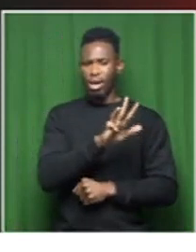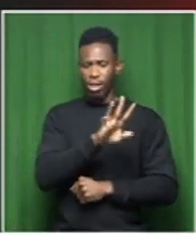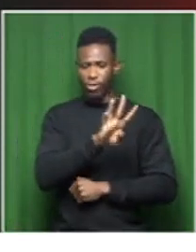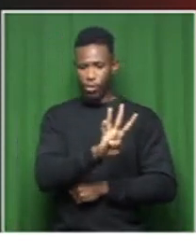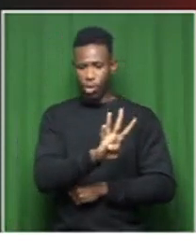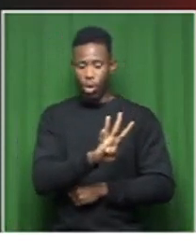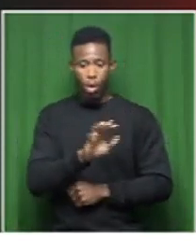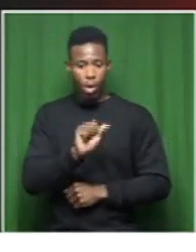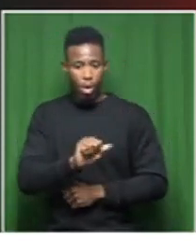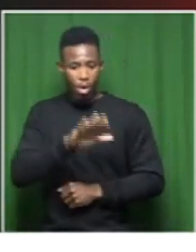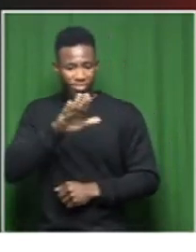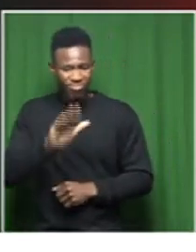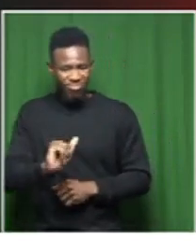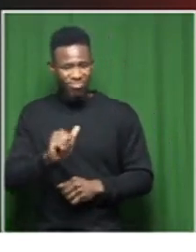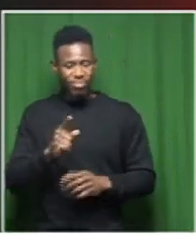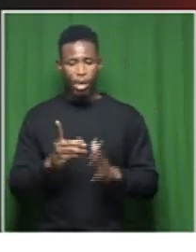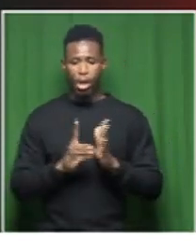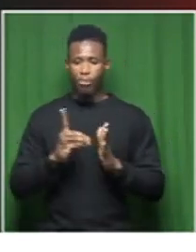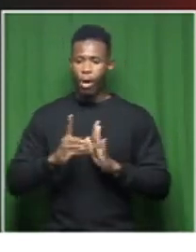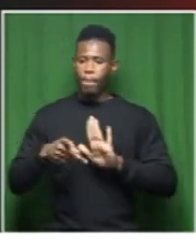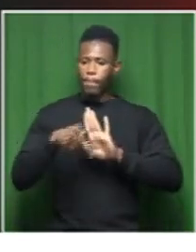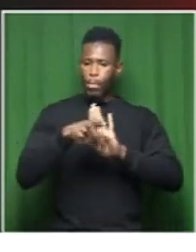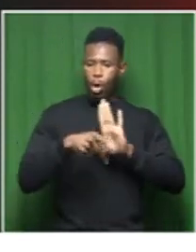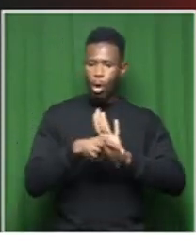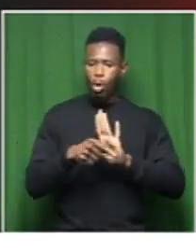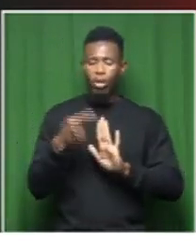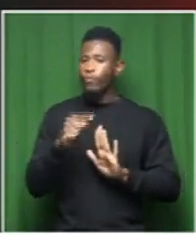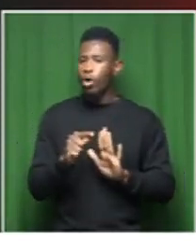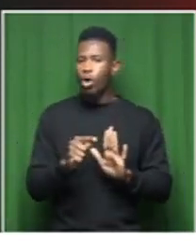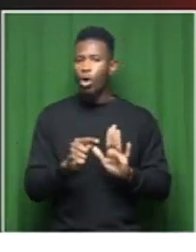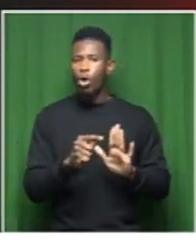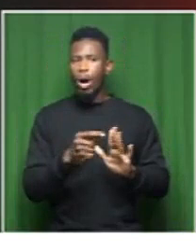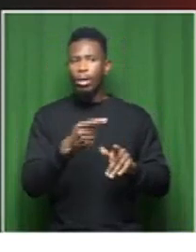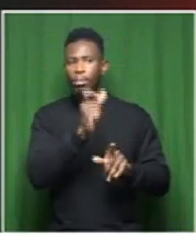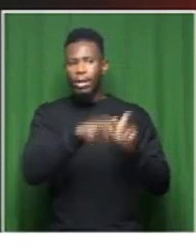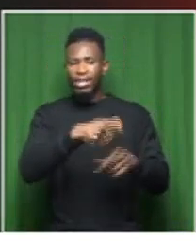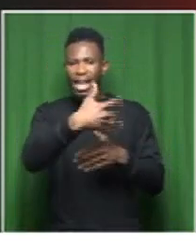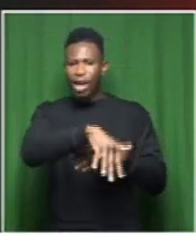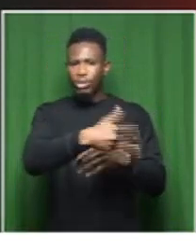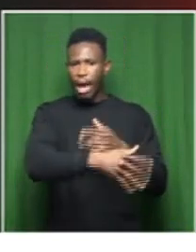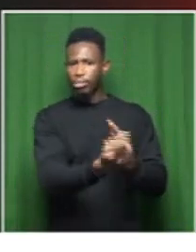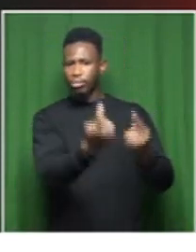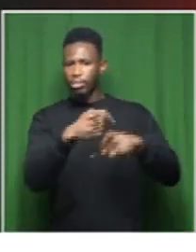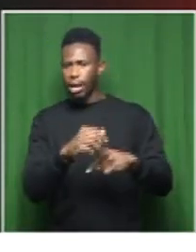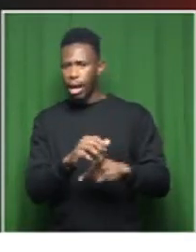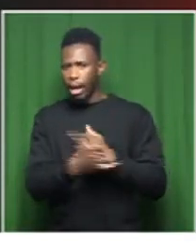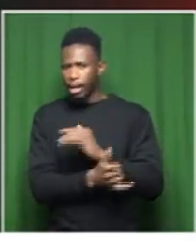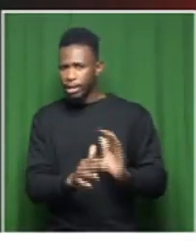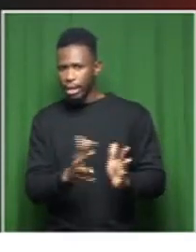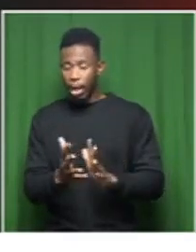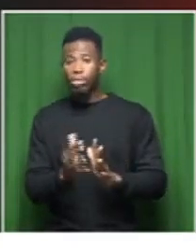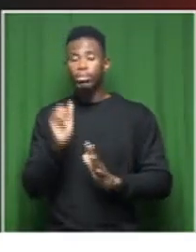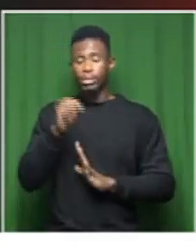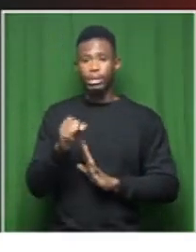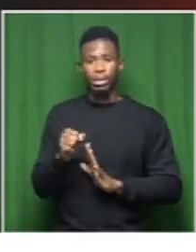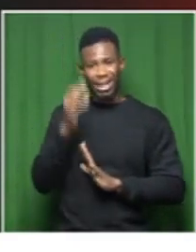never developed an overarching policy on immigration. Yes, the government has got laws. For instance,